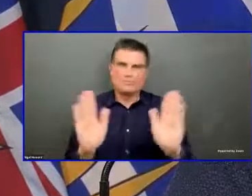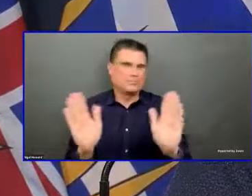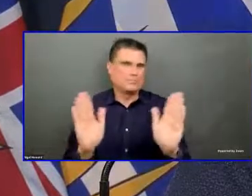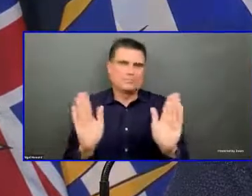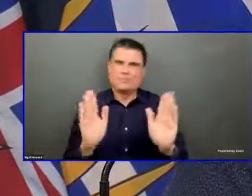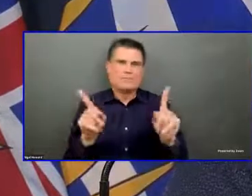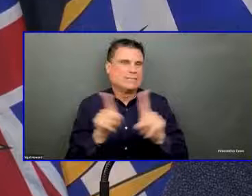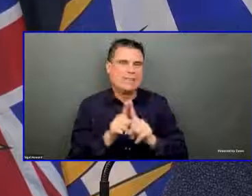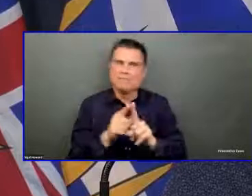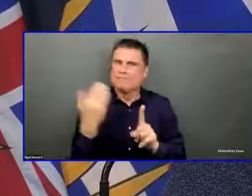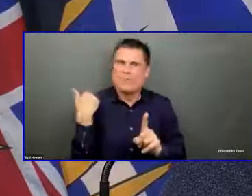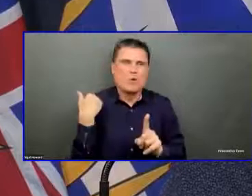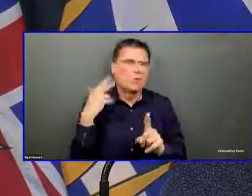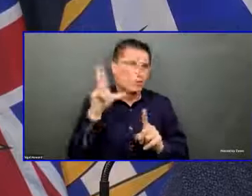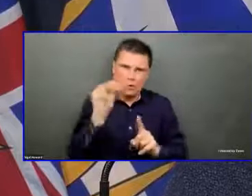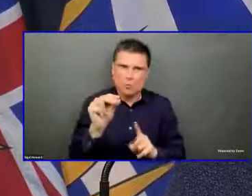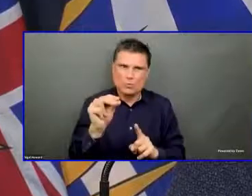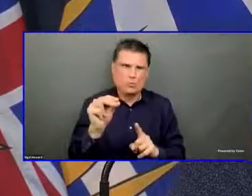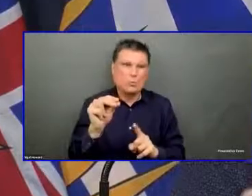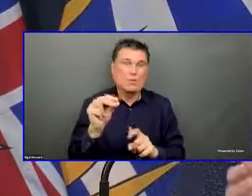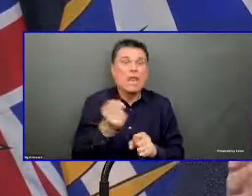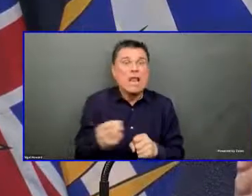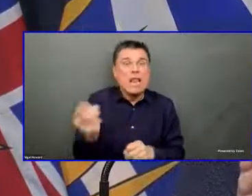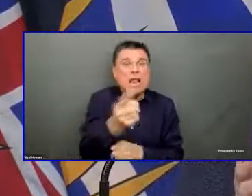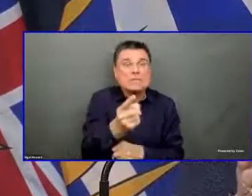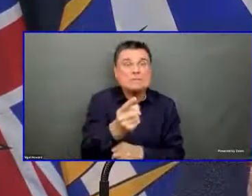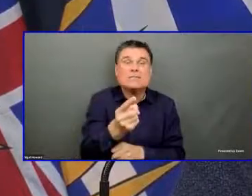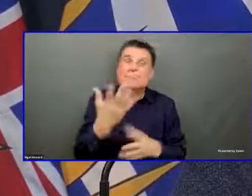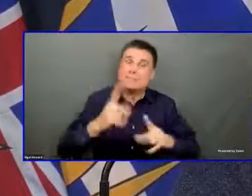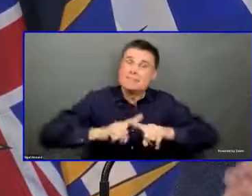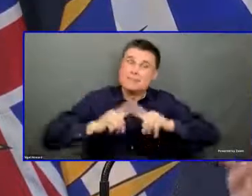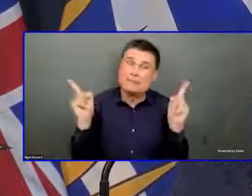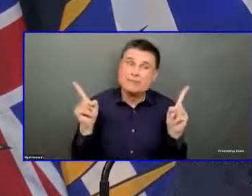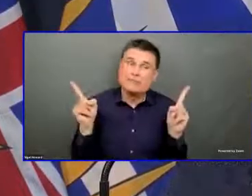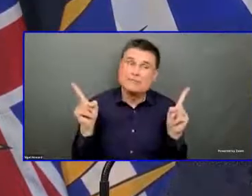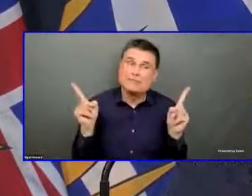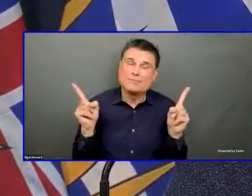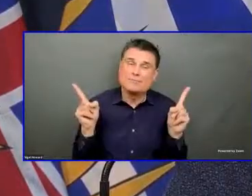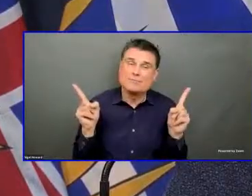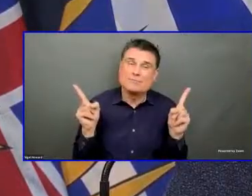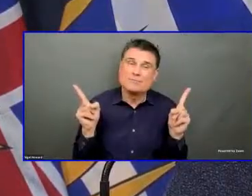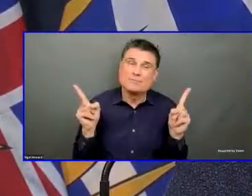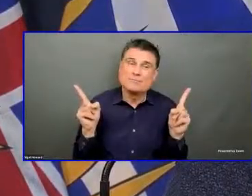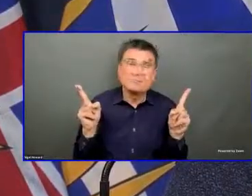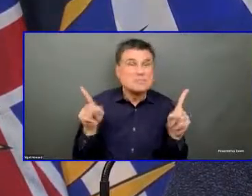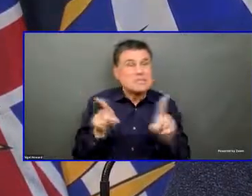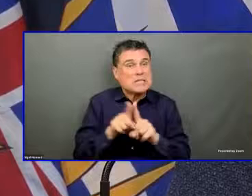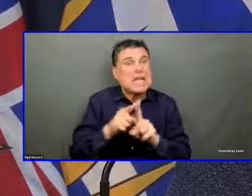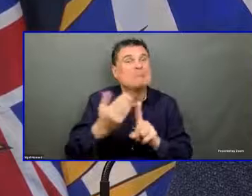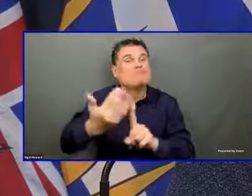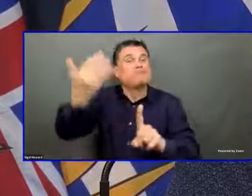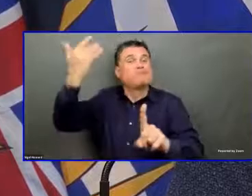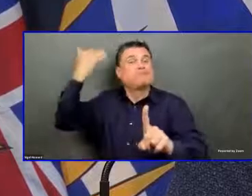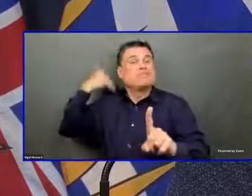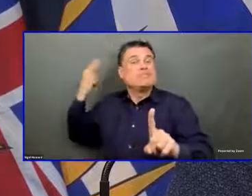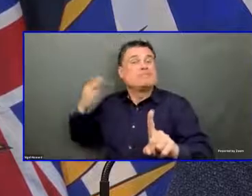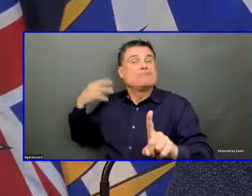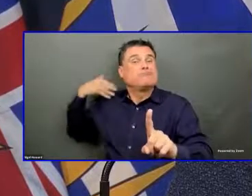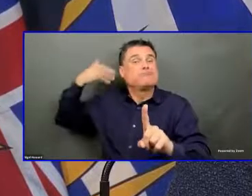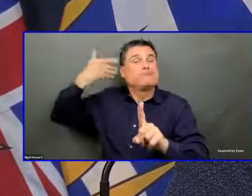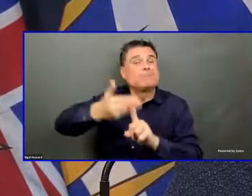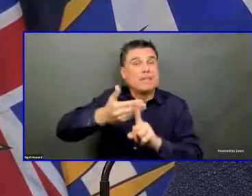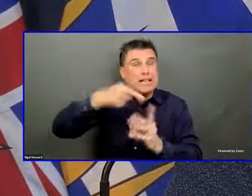Yeah, the way it was in the past, that's not going to, it cannot happen this year because that just puts too many people at